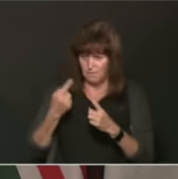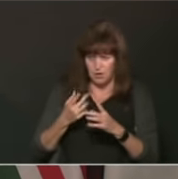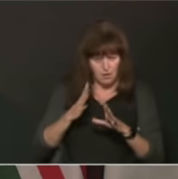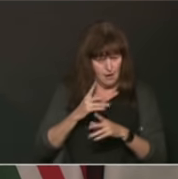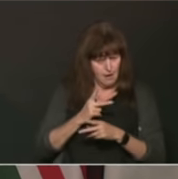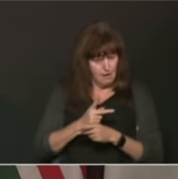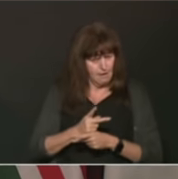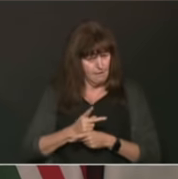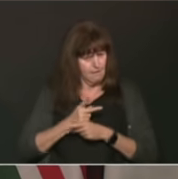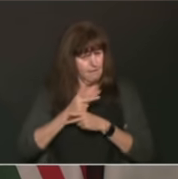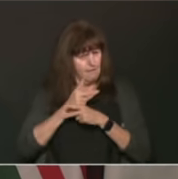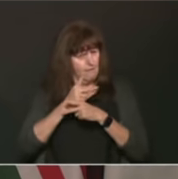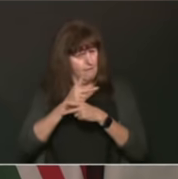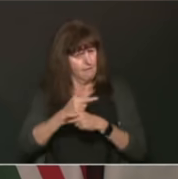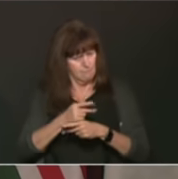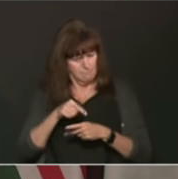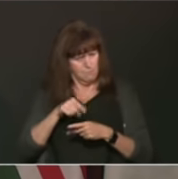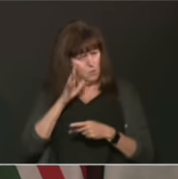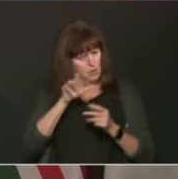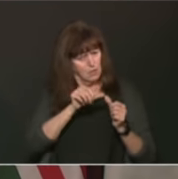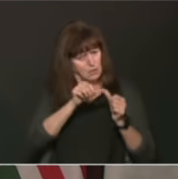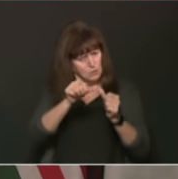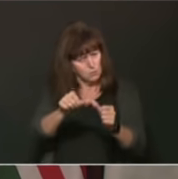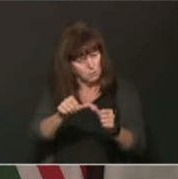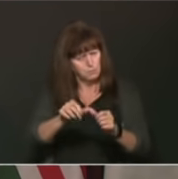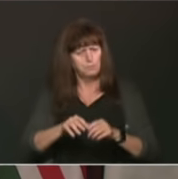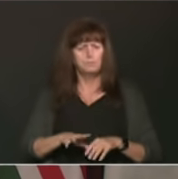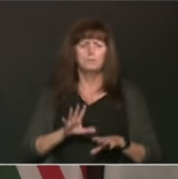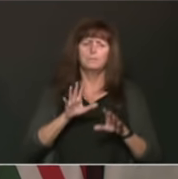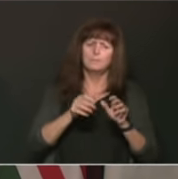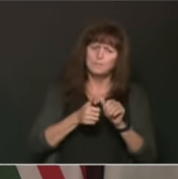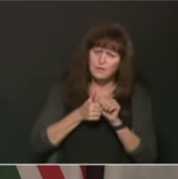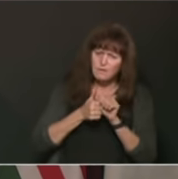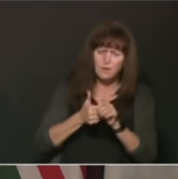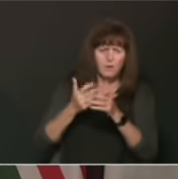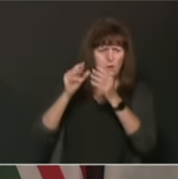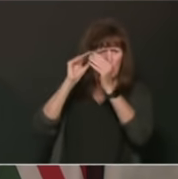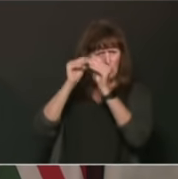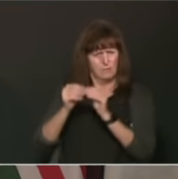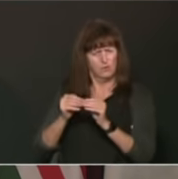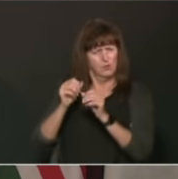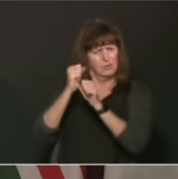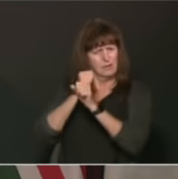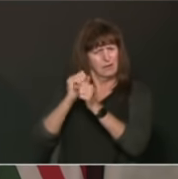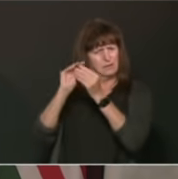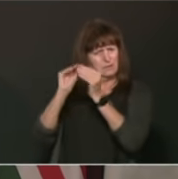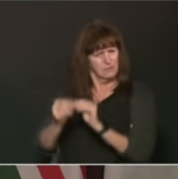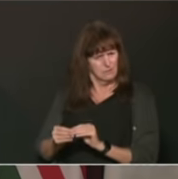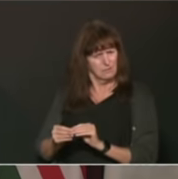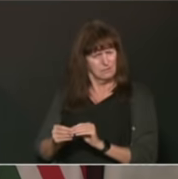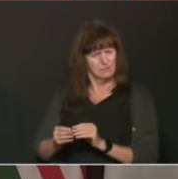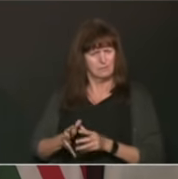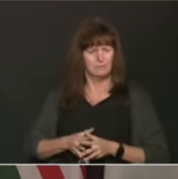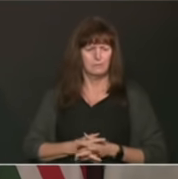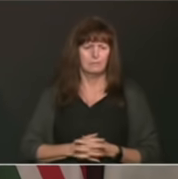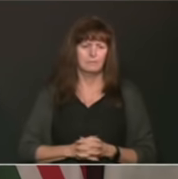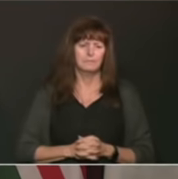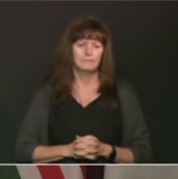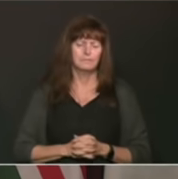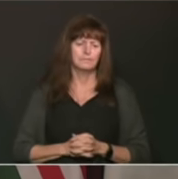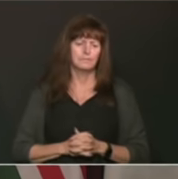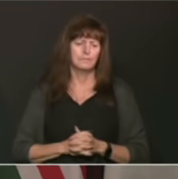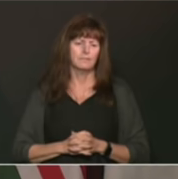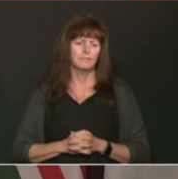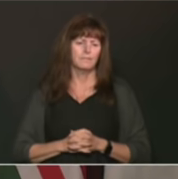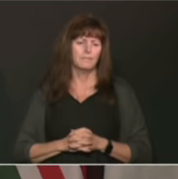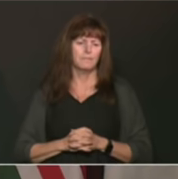so, monitoring the data. Next question. Your next question comes from Rob Ferguson with